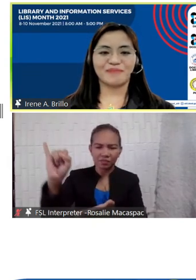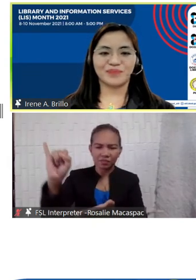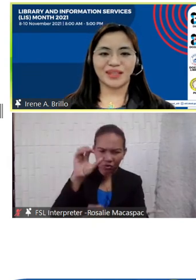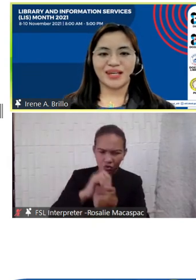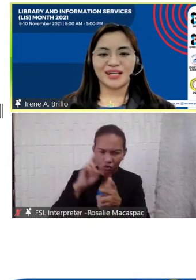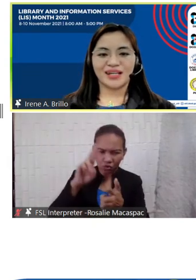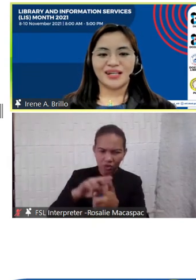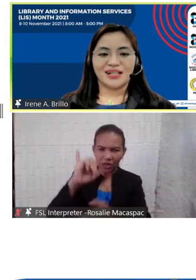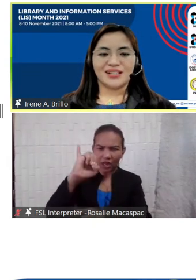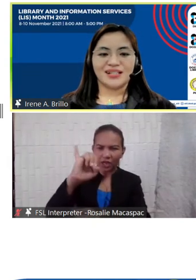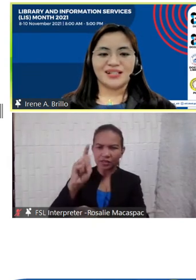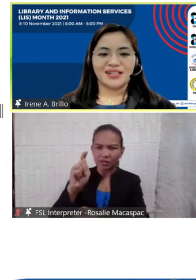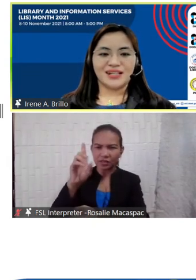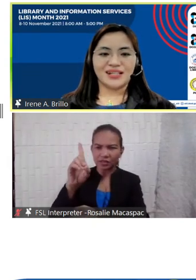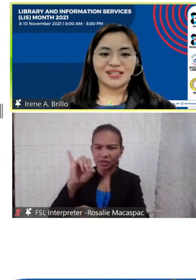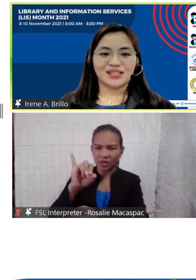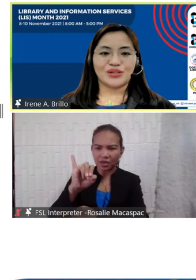ITDI.